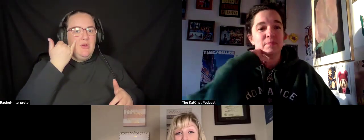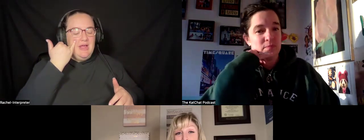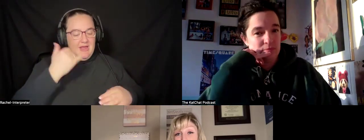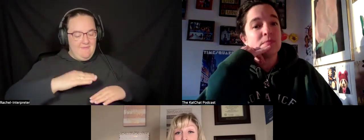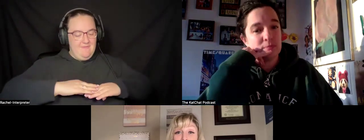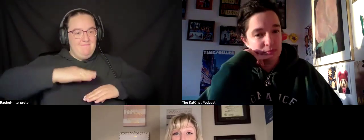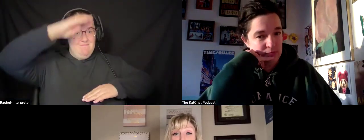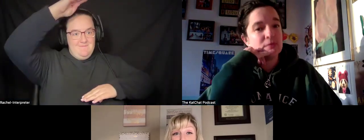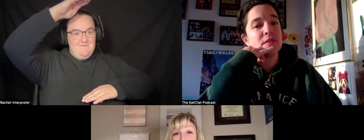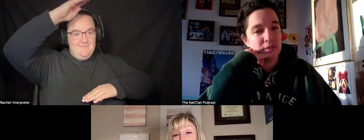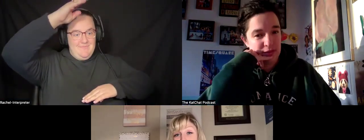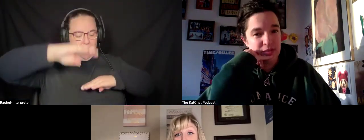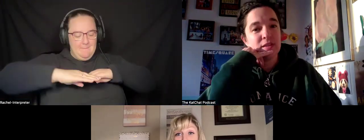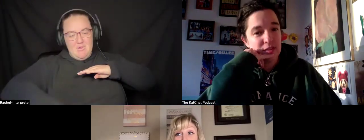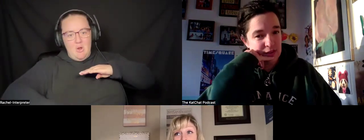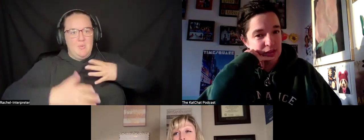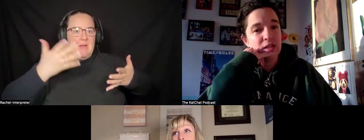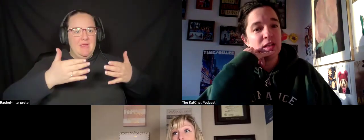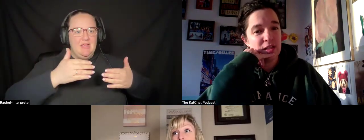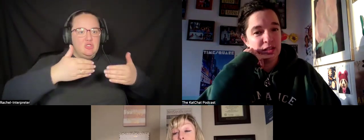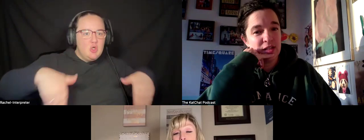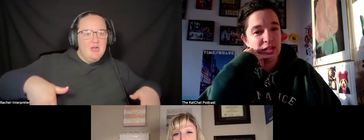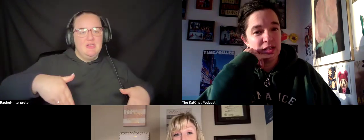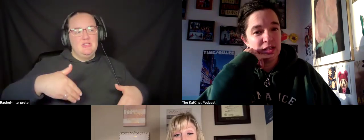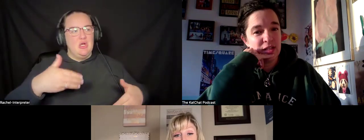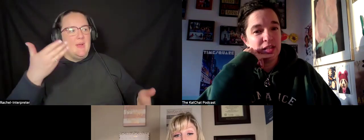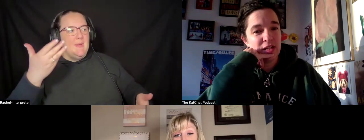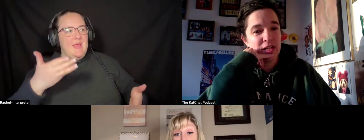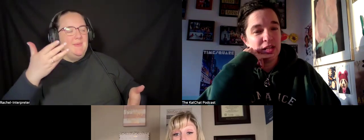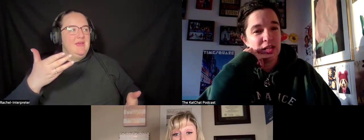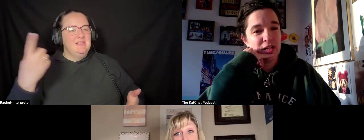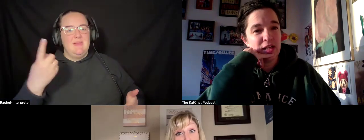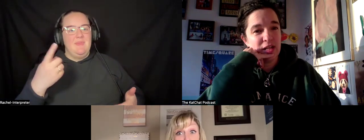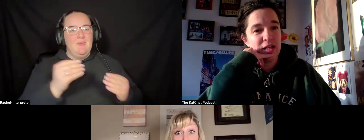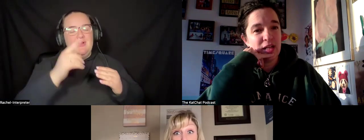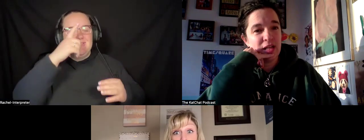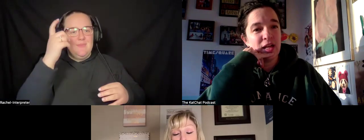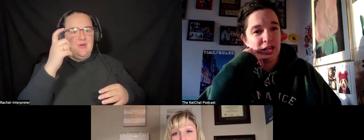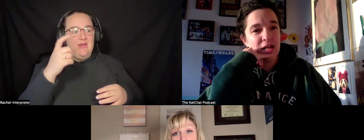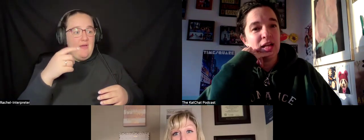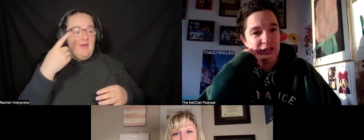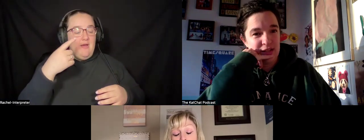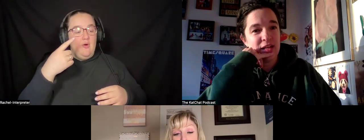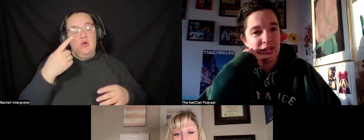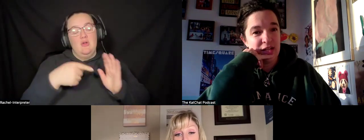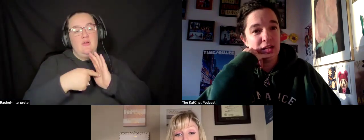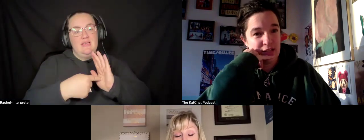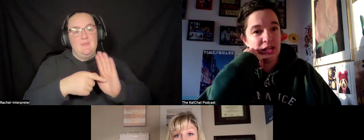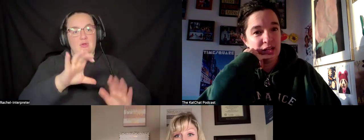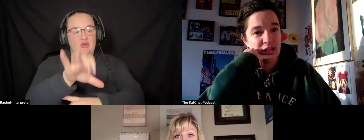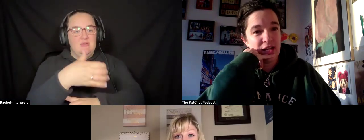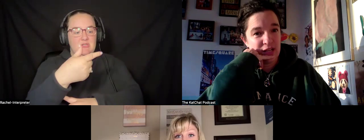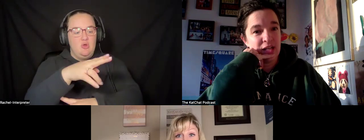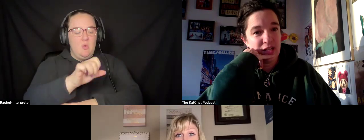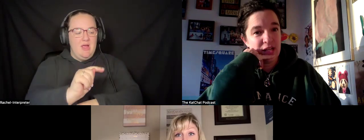wearing sleeves or they're wearing shorts underneath. Or they with Christmas Quest, because it was so cold where they were filming, had to have